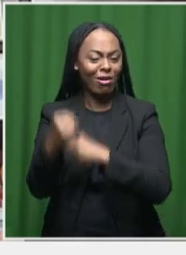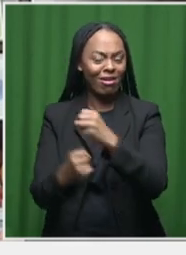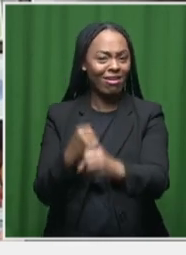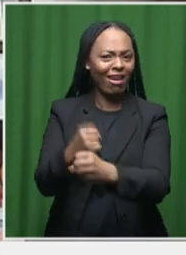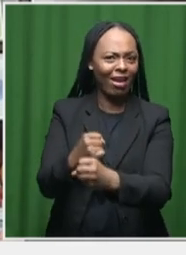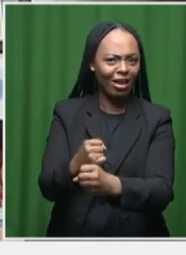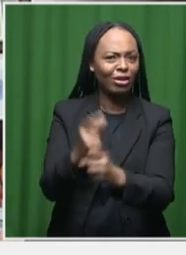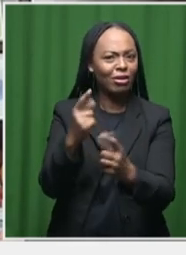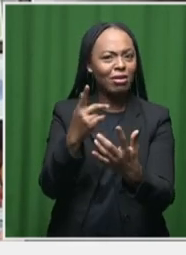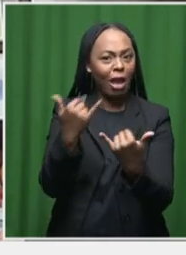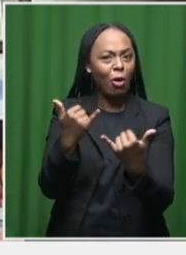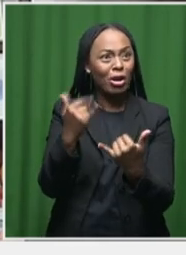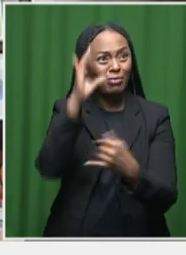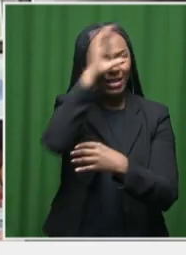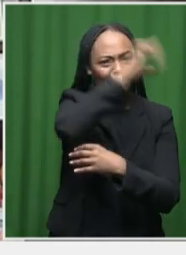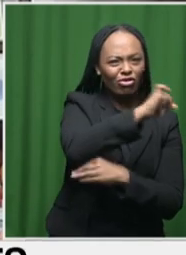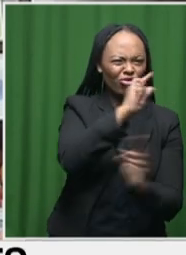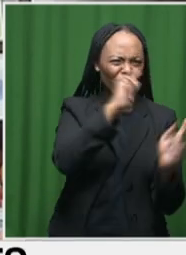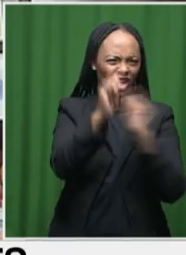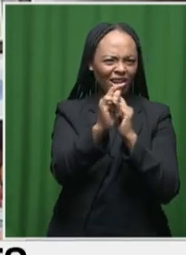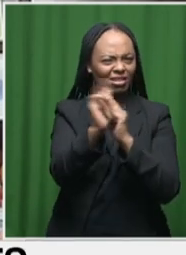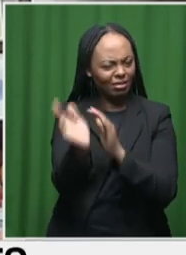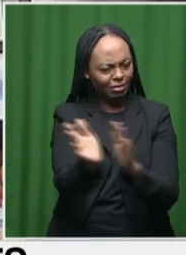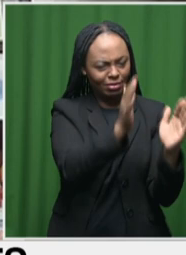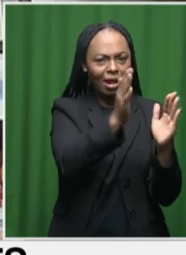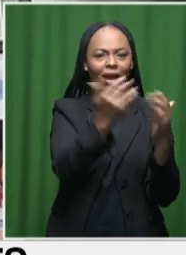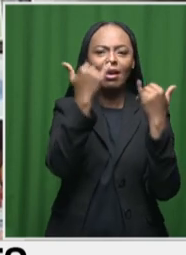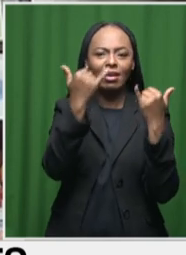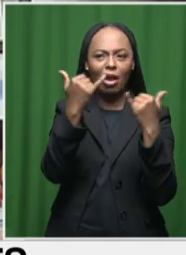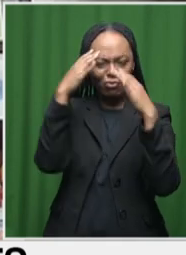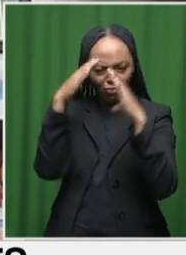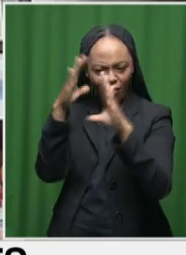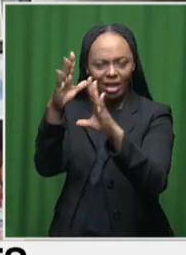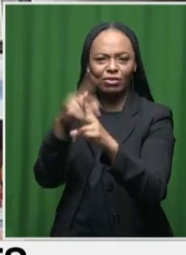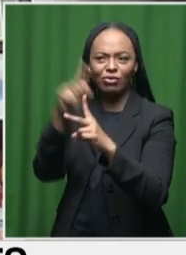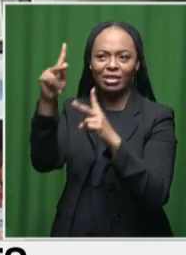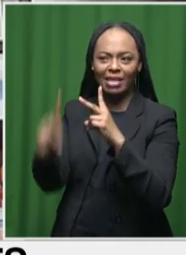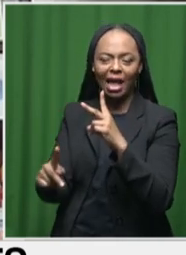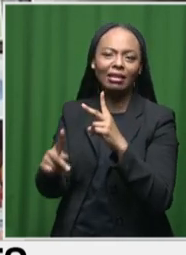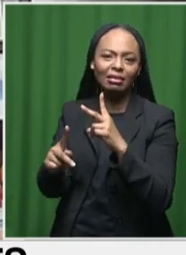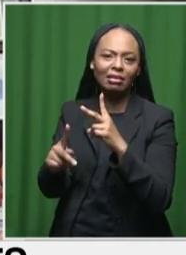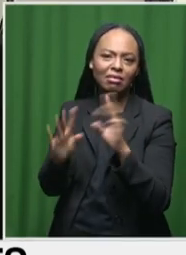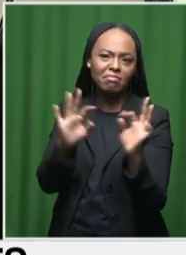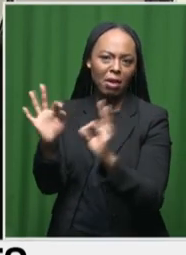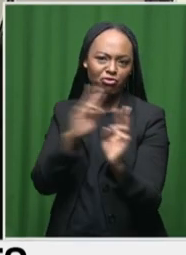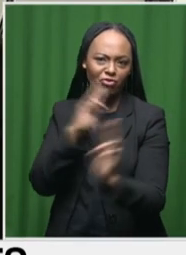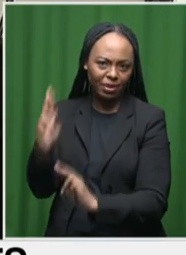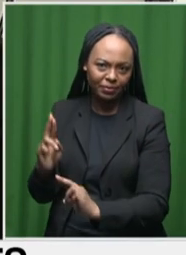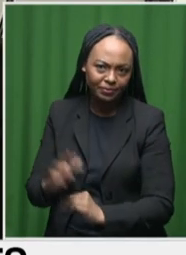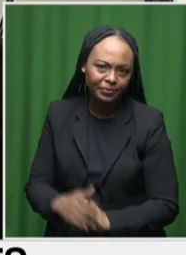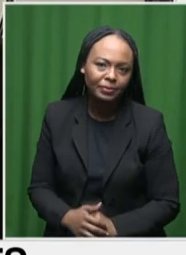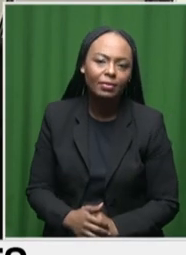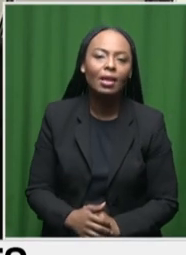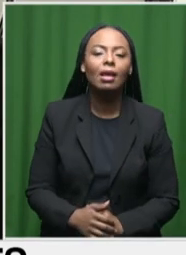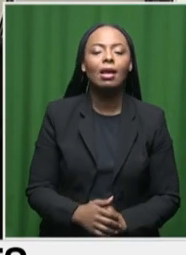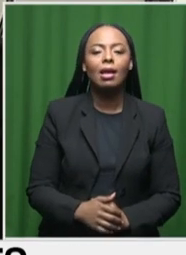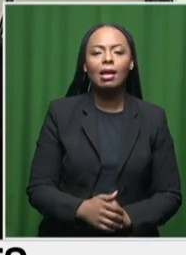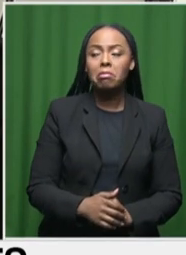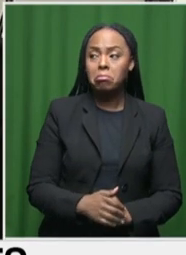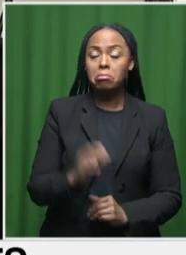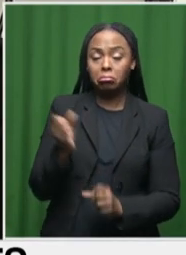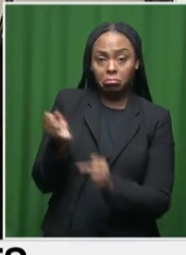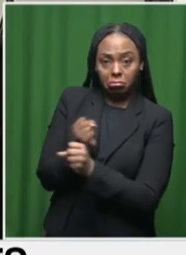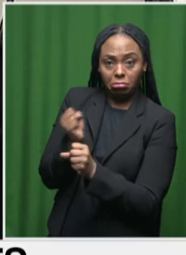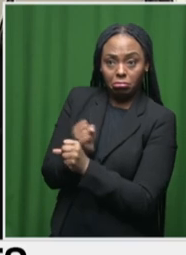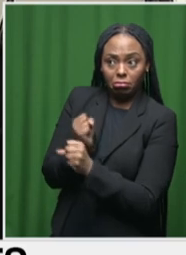to change that perception and make sure we get those kind of results all around the country. And one would imagine that's going to be quite a task, given